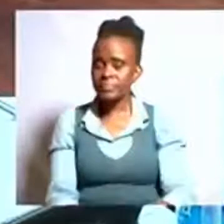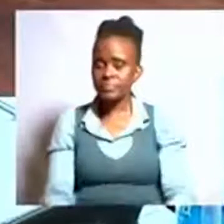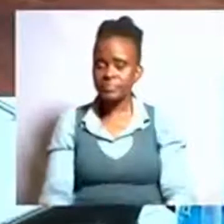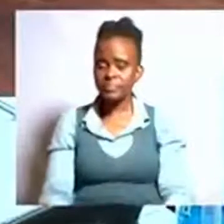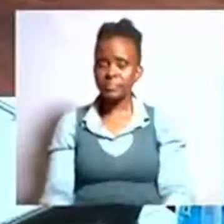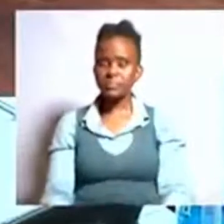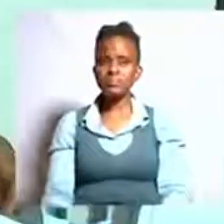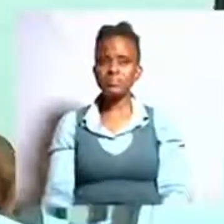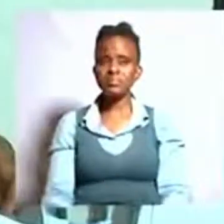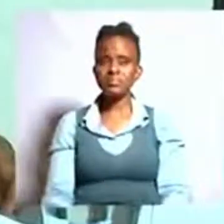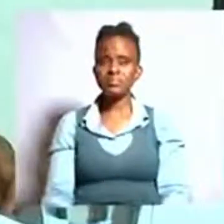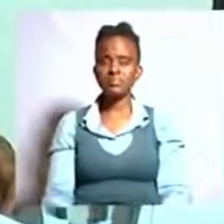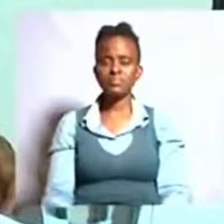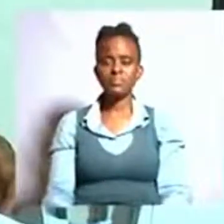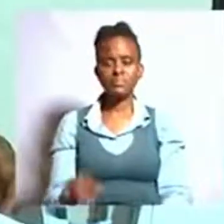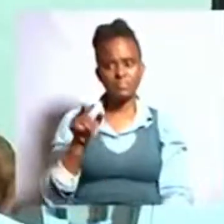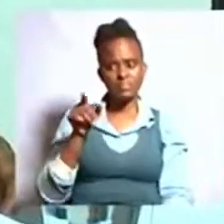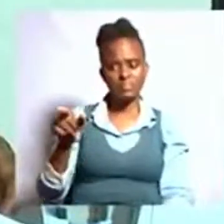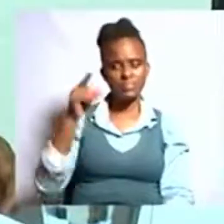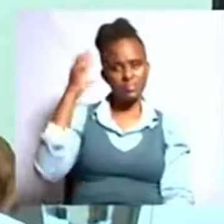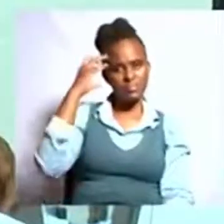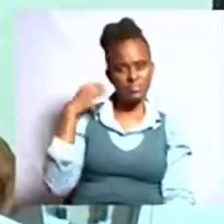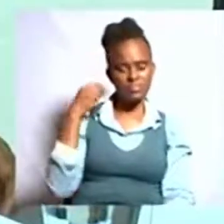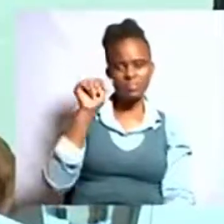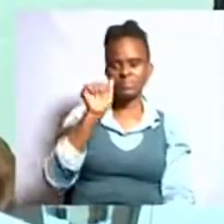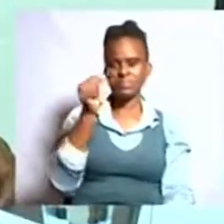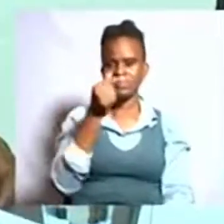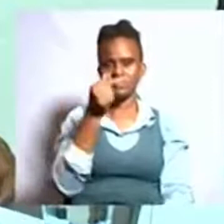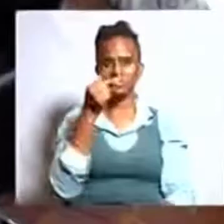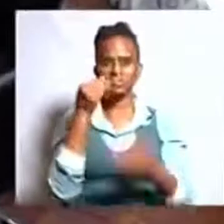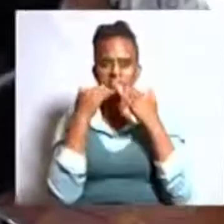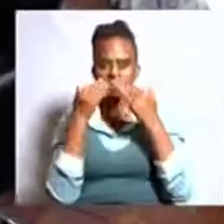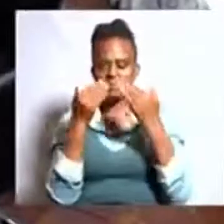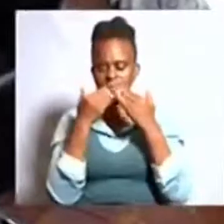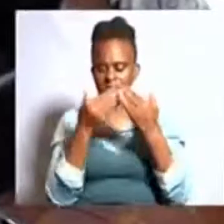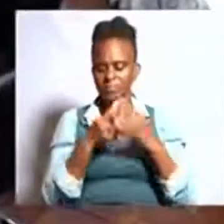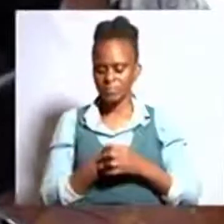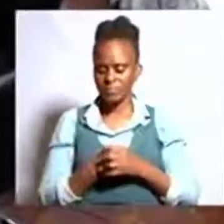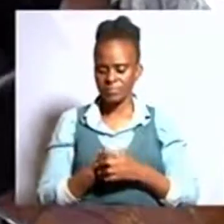So you submit through the office of the AG. Okay, thank you.